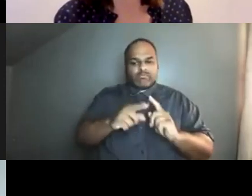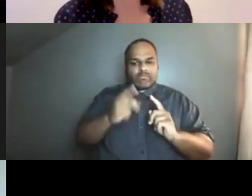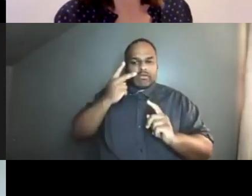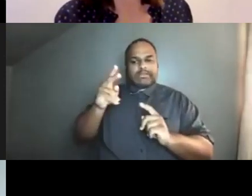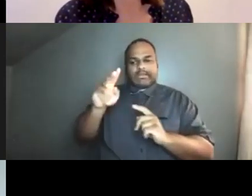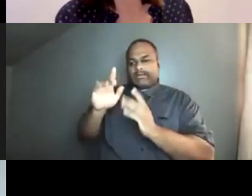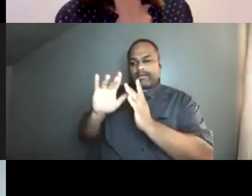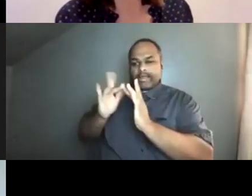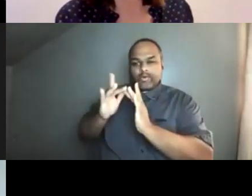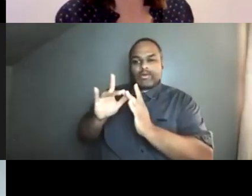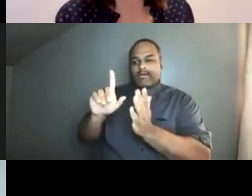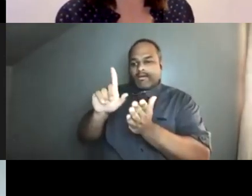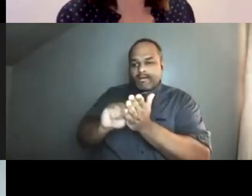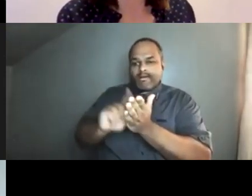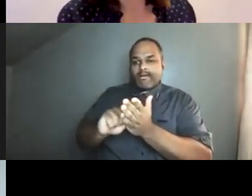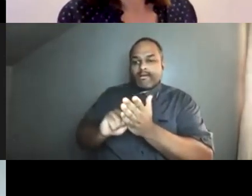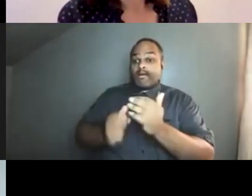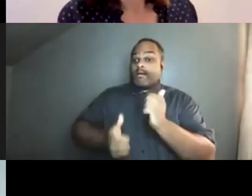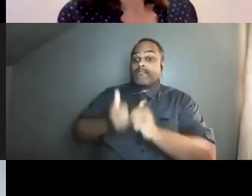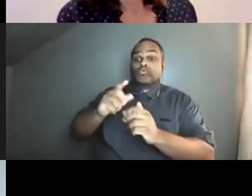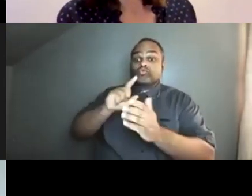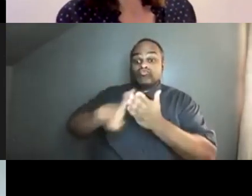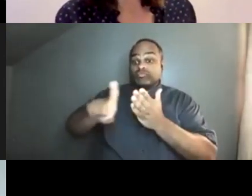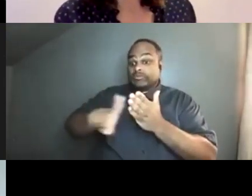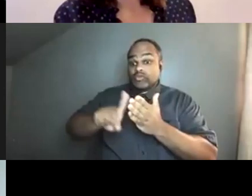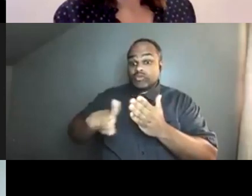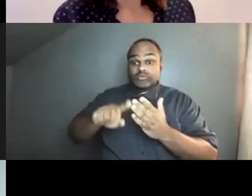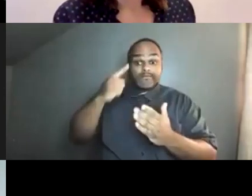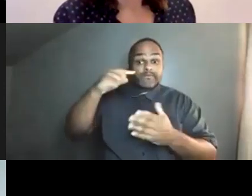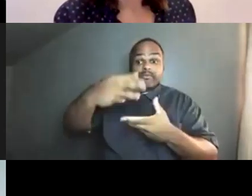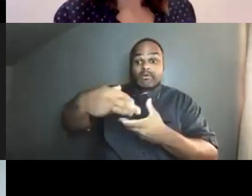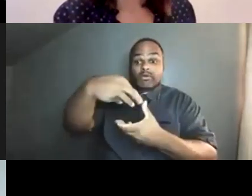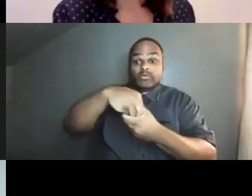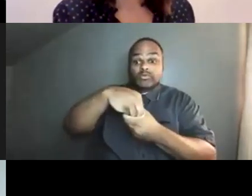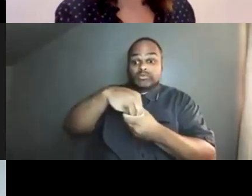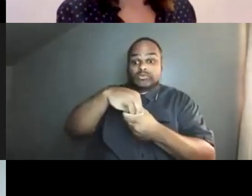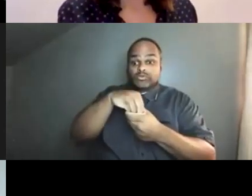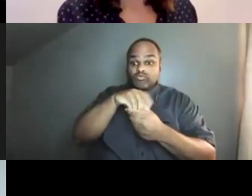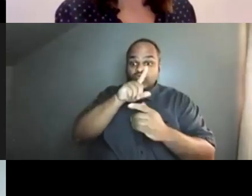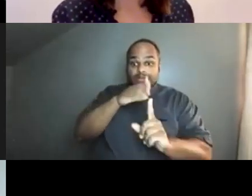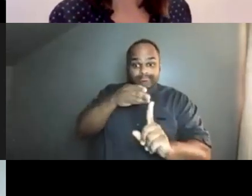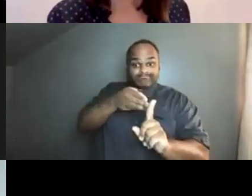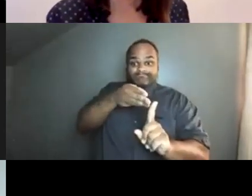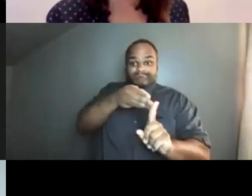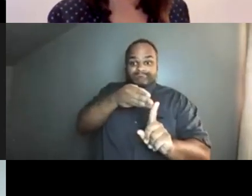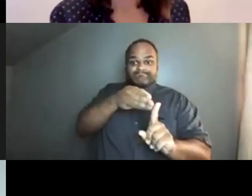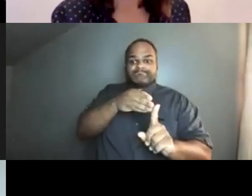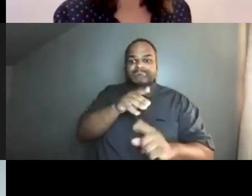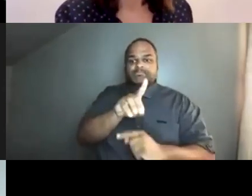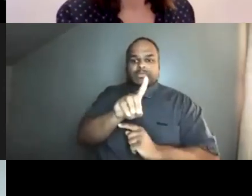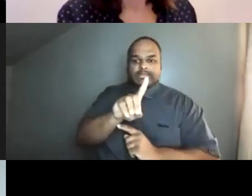in publications, the majority of the research into inclusion is devoted to the issues of